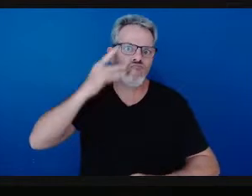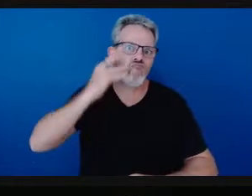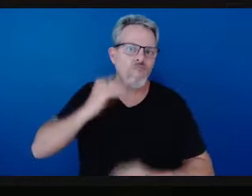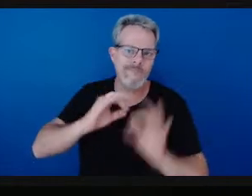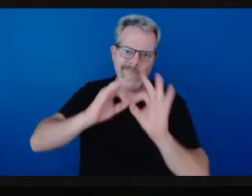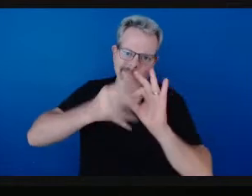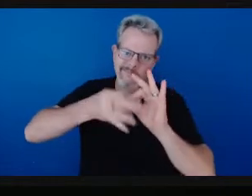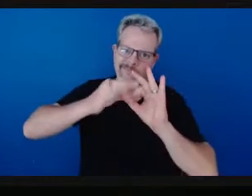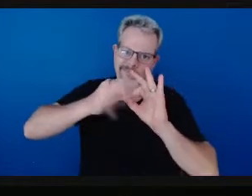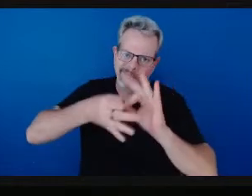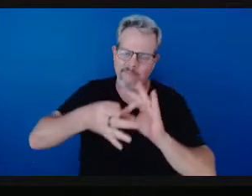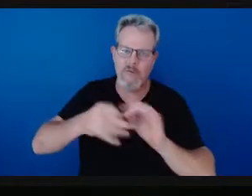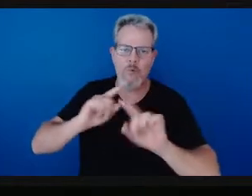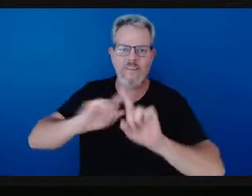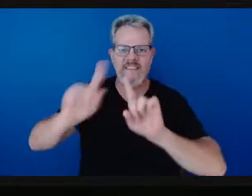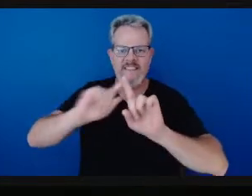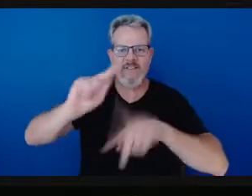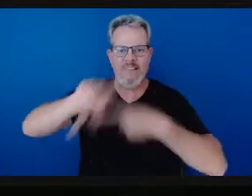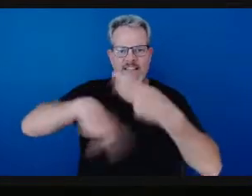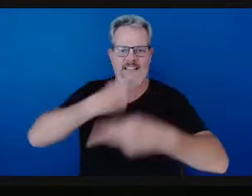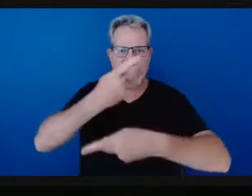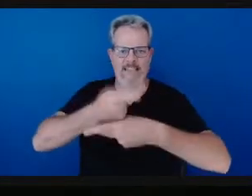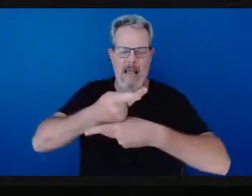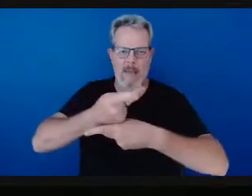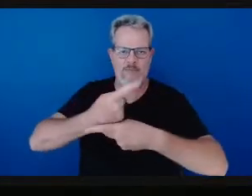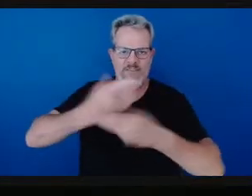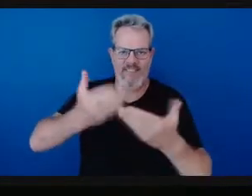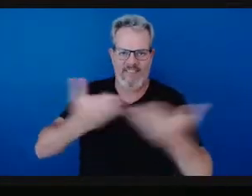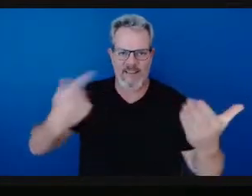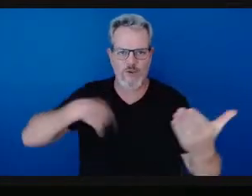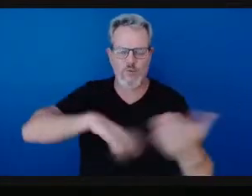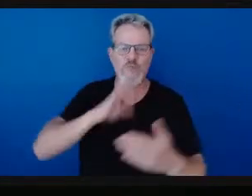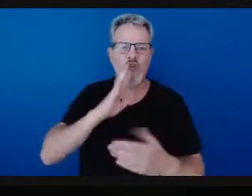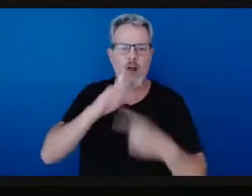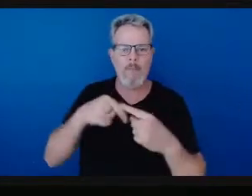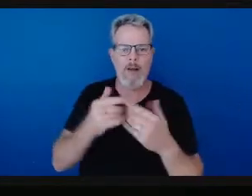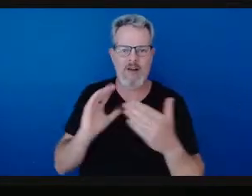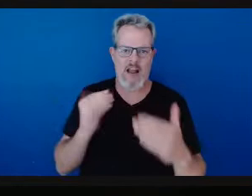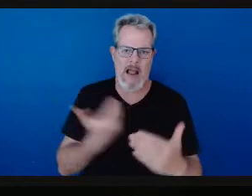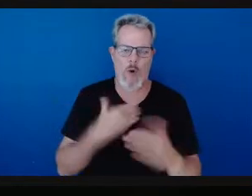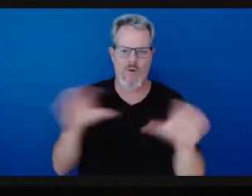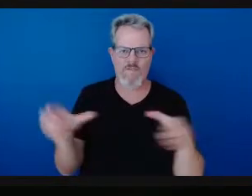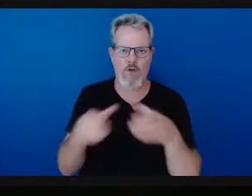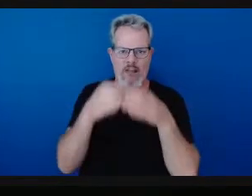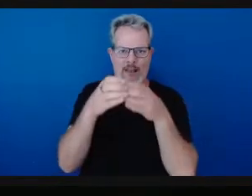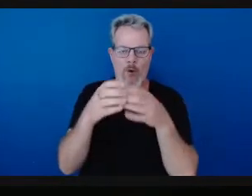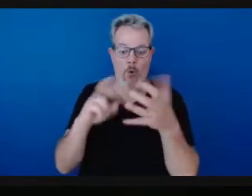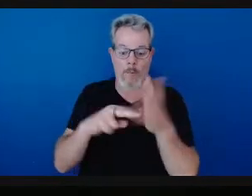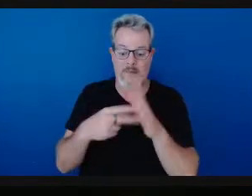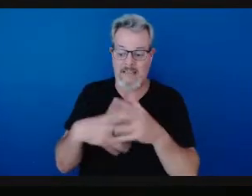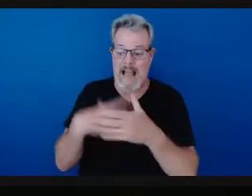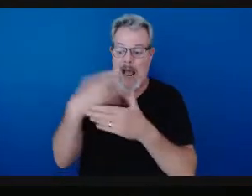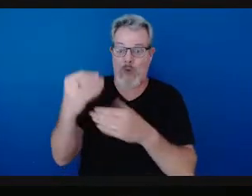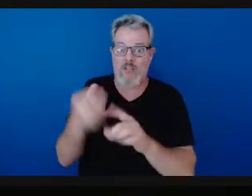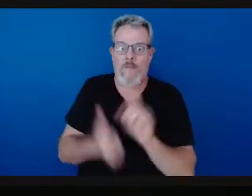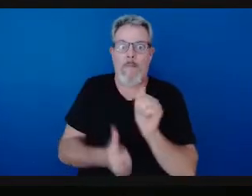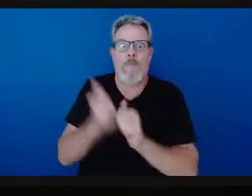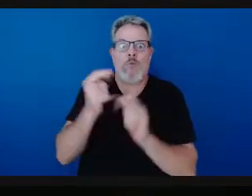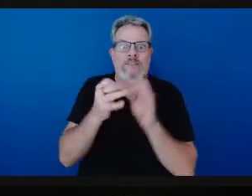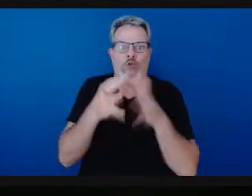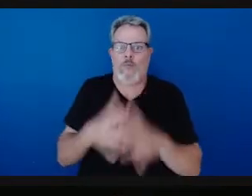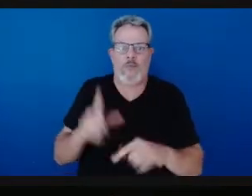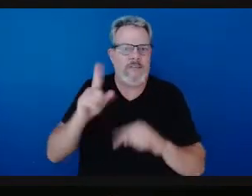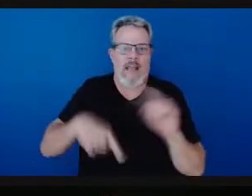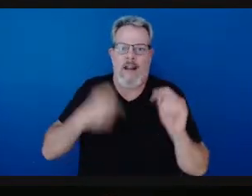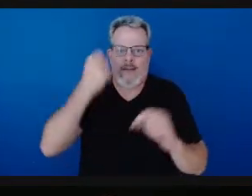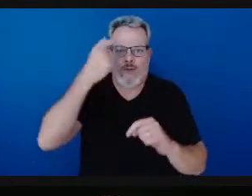the different dynamics that we end up covering with the volcanoes that might be outside of most interpreters' experience. So